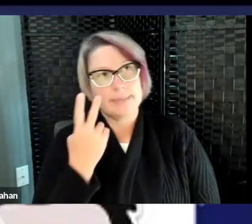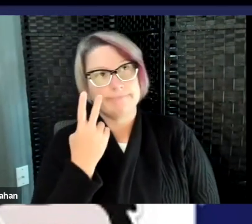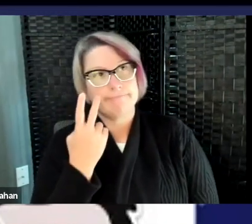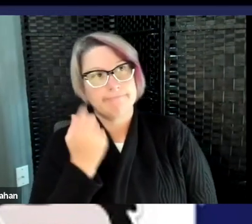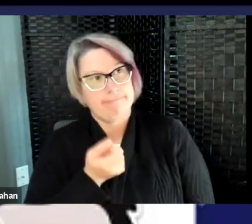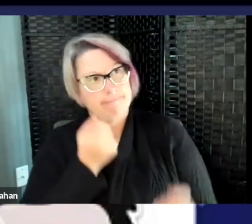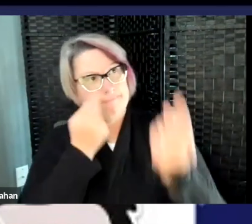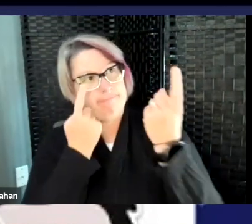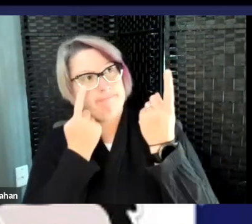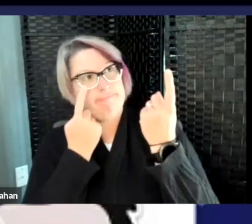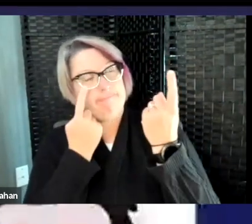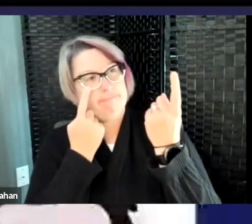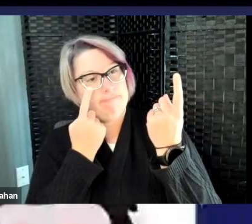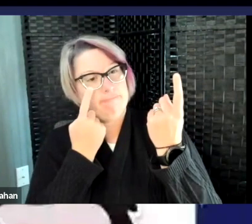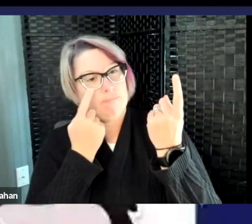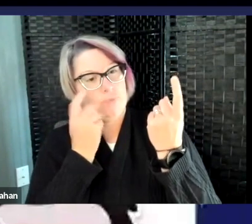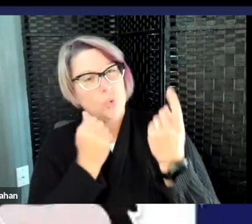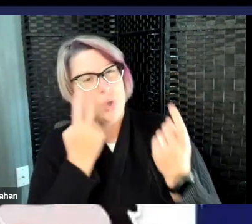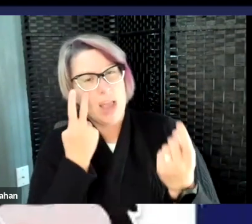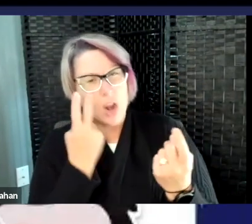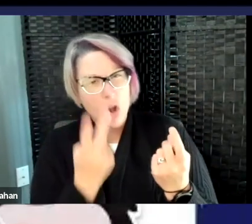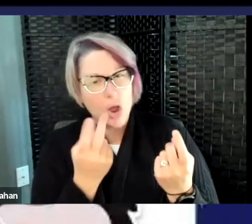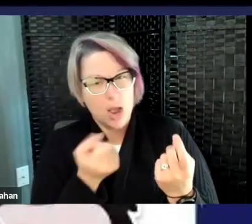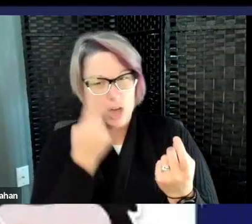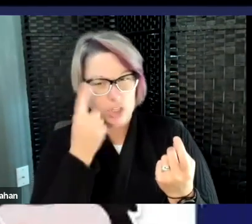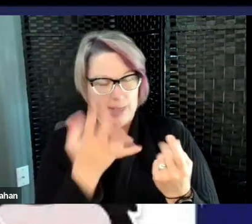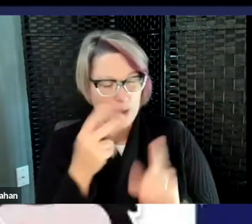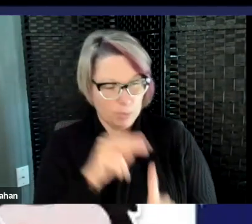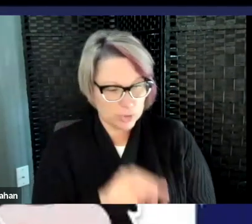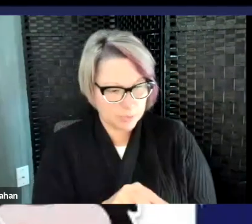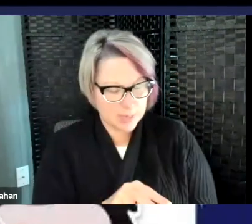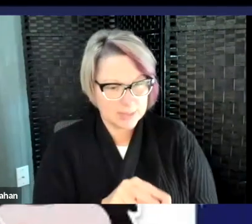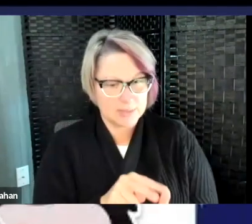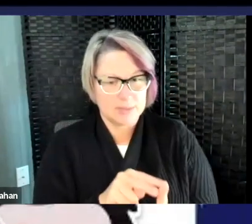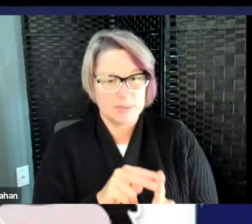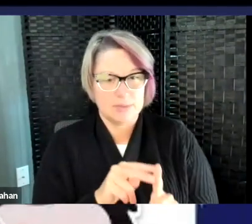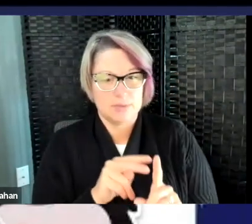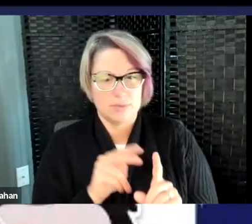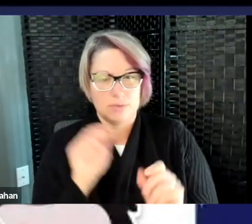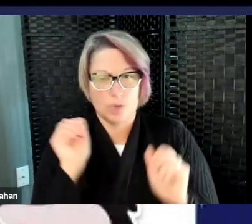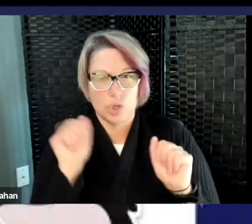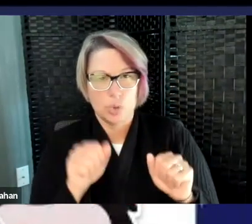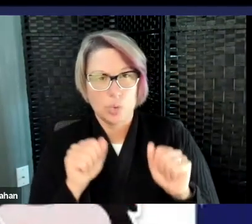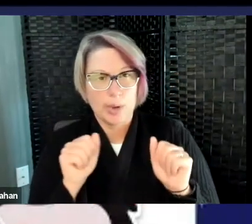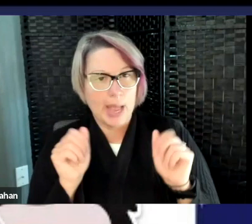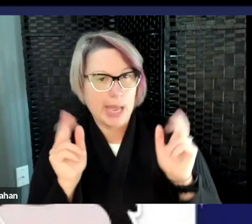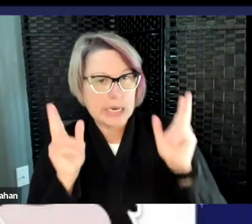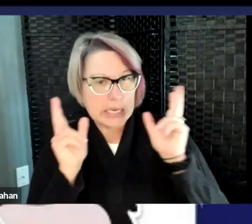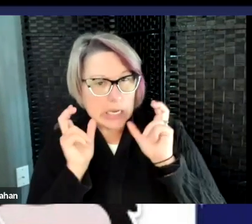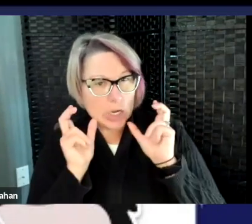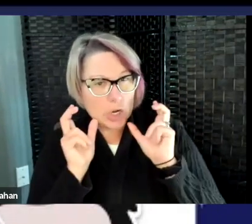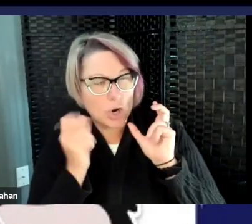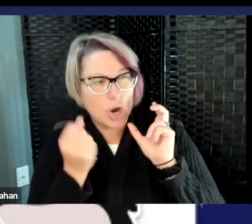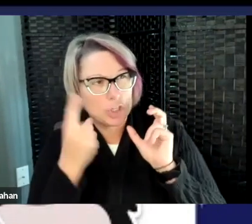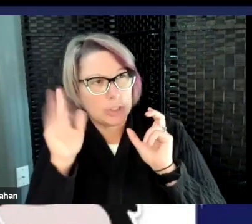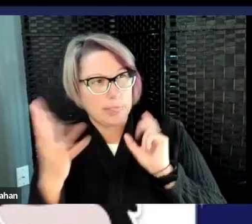right? When you look at someone else and you can see through their eyes, you can hear with kind of through their ears, and you can feel